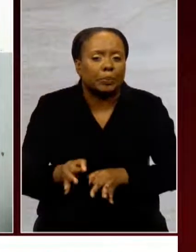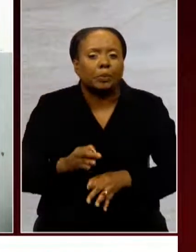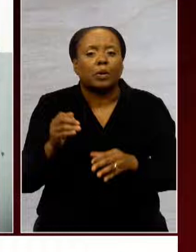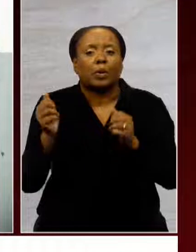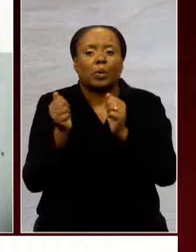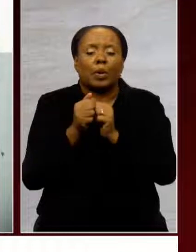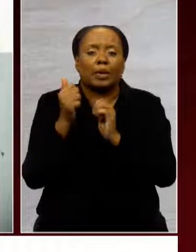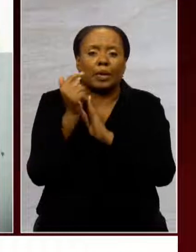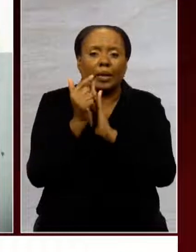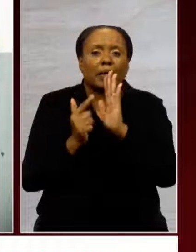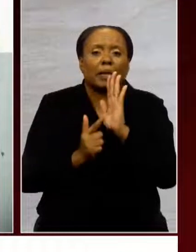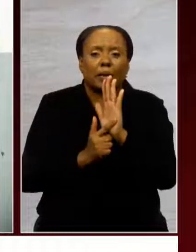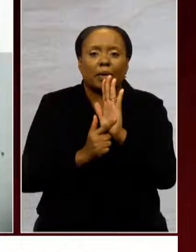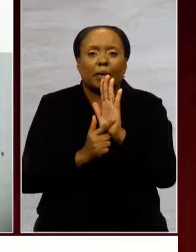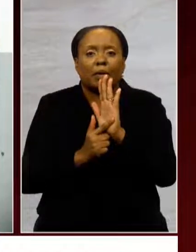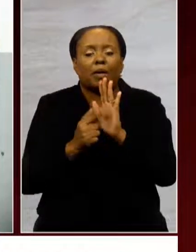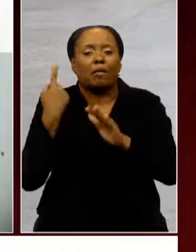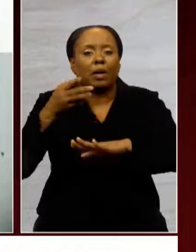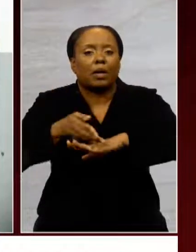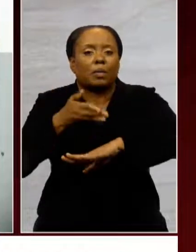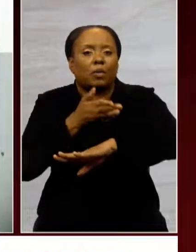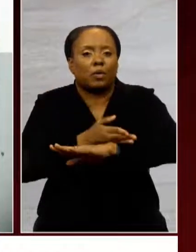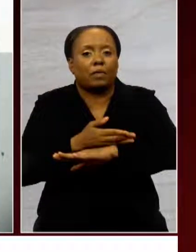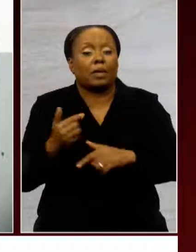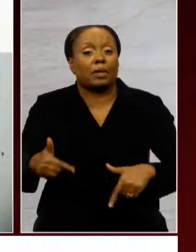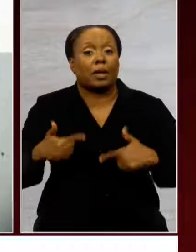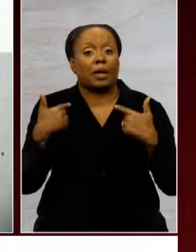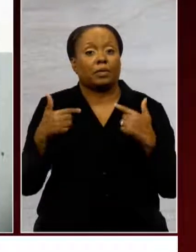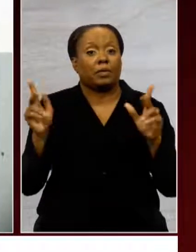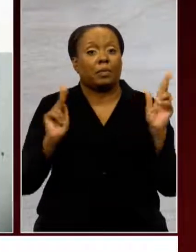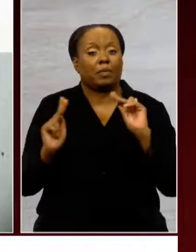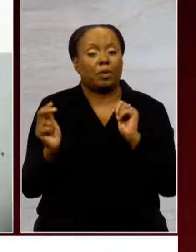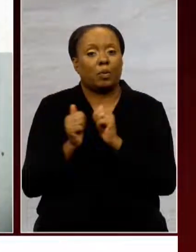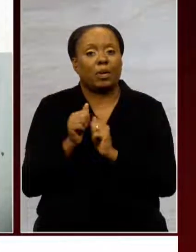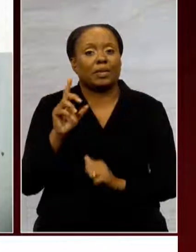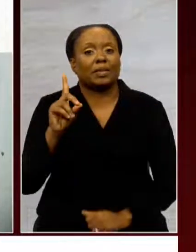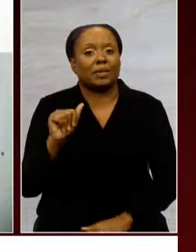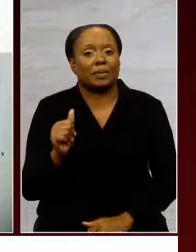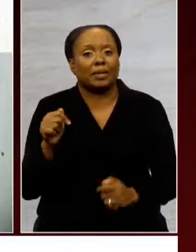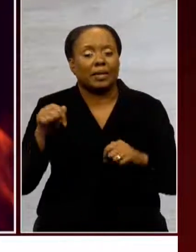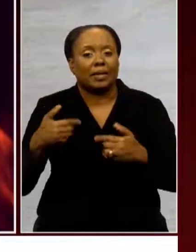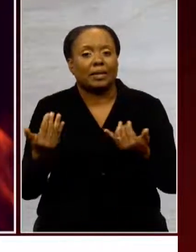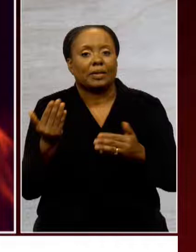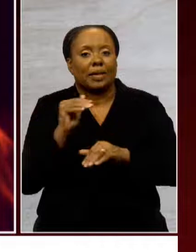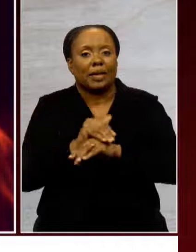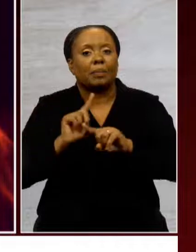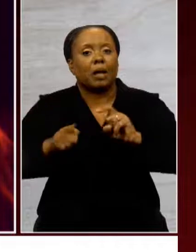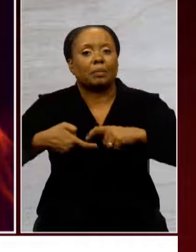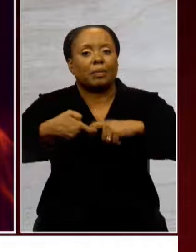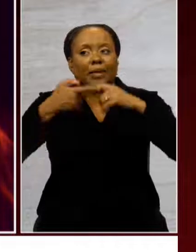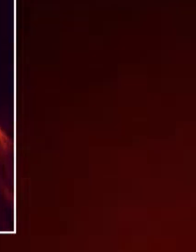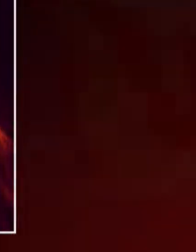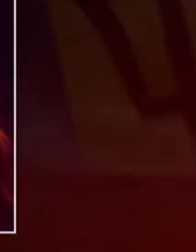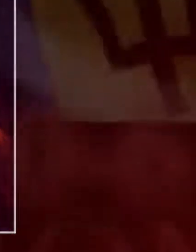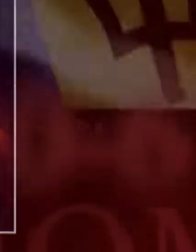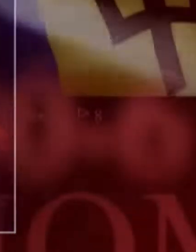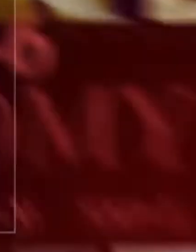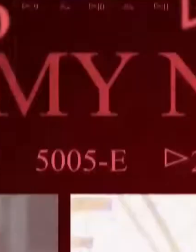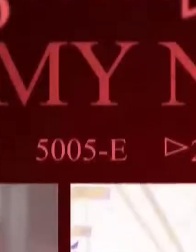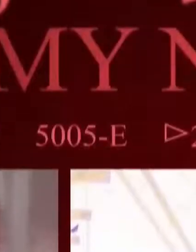legislation will cover as far as improving the lives of those with disabilities here on the People's Business. We'll be back in a few moments.